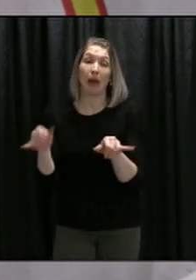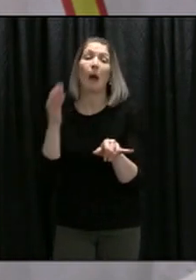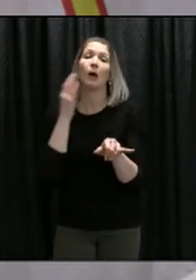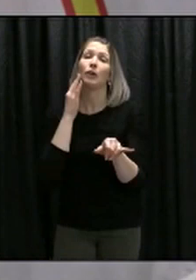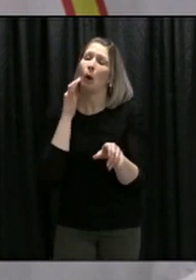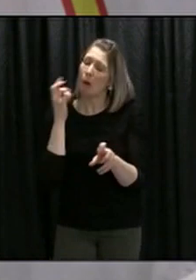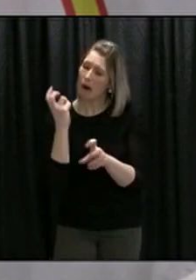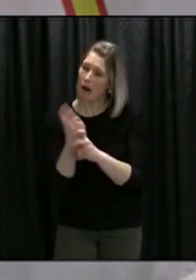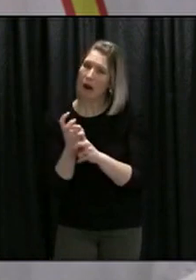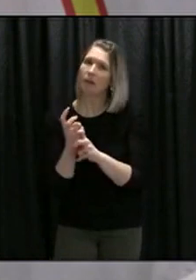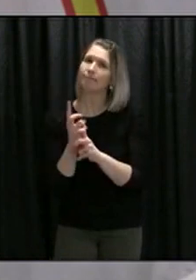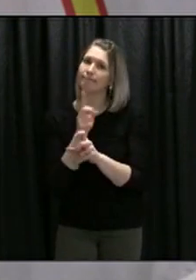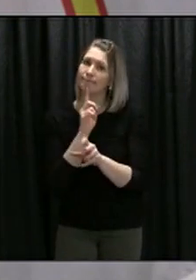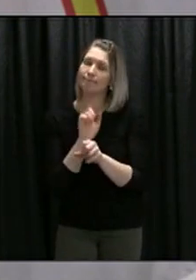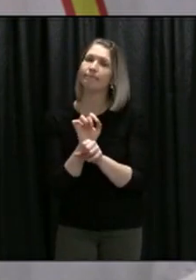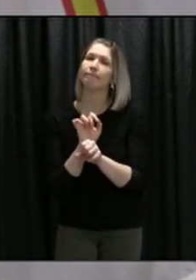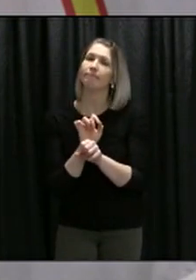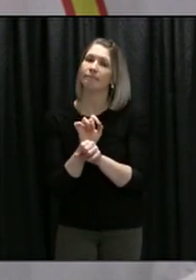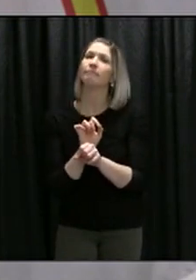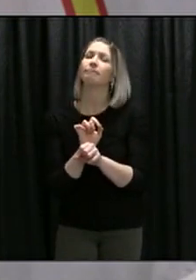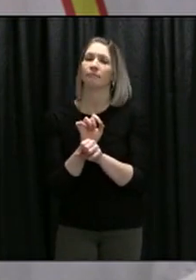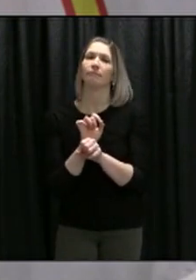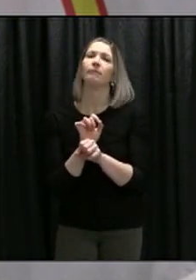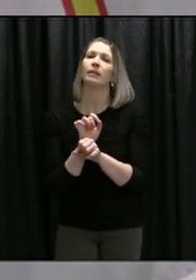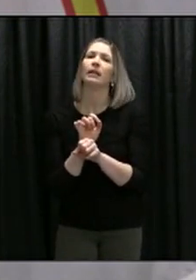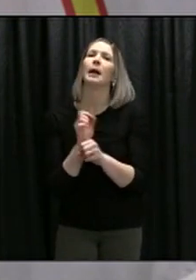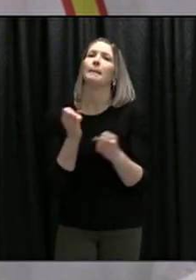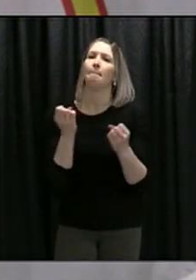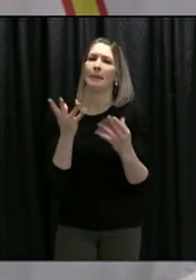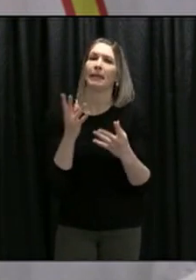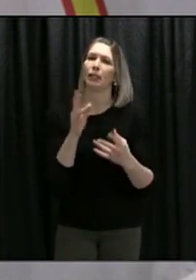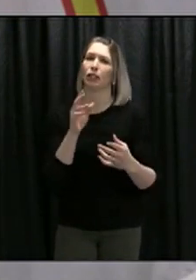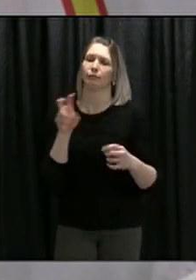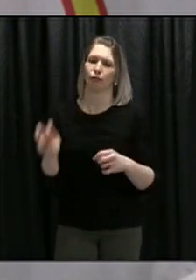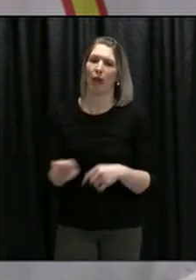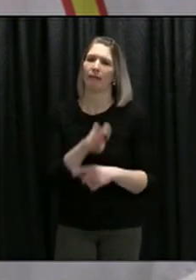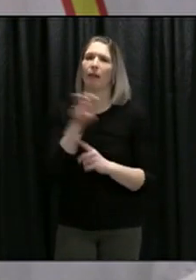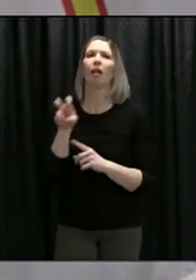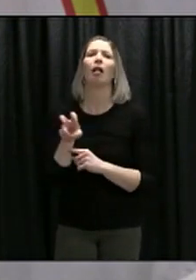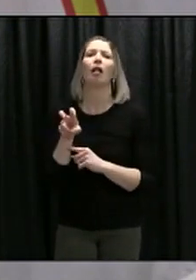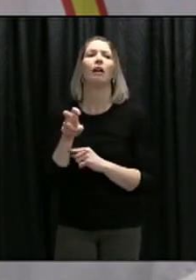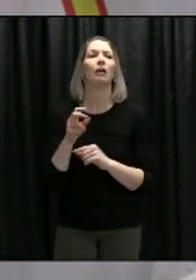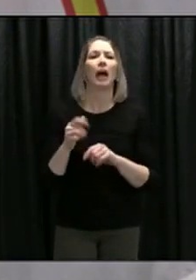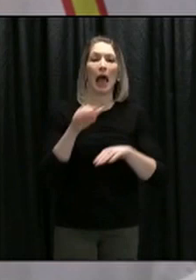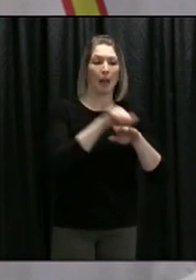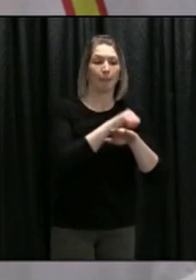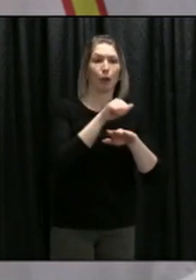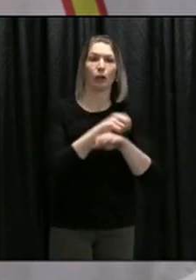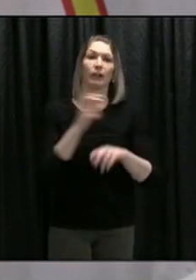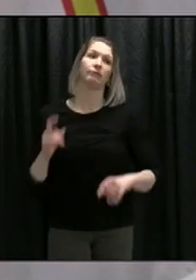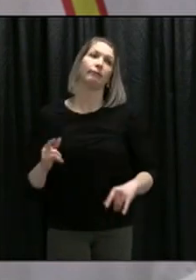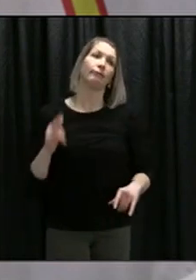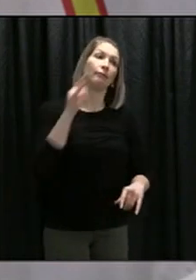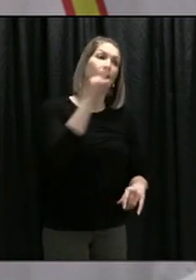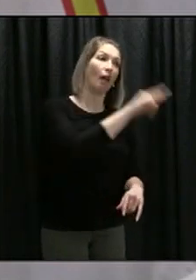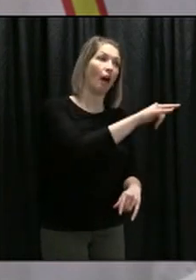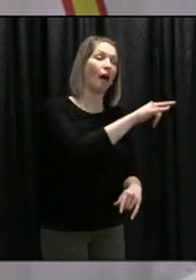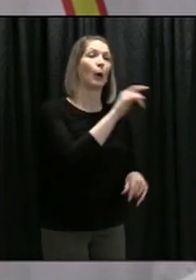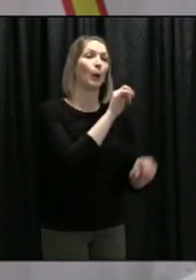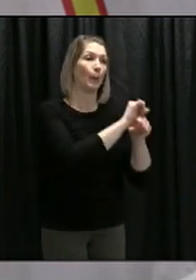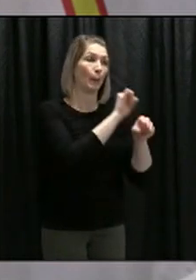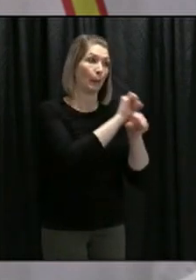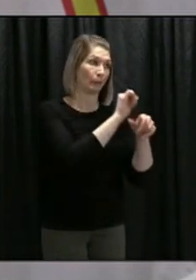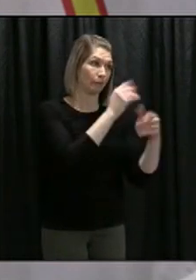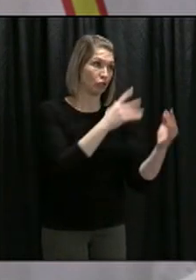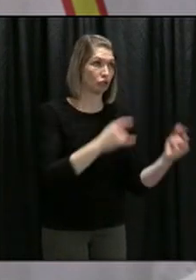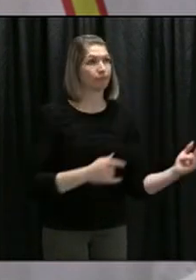this with, people that have been traveling back and forth to Alberta as well. They leave the situation that they're into, they come into our province,